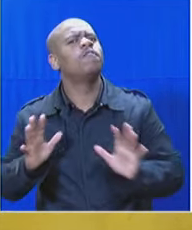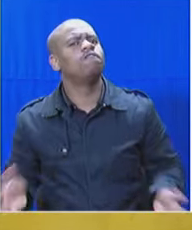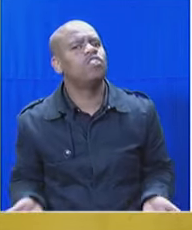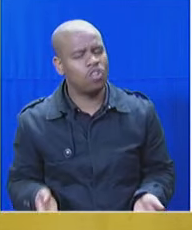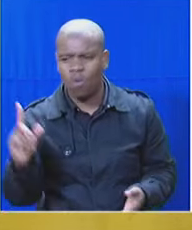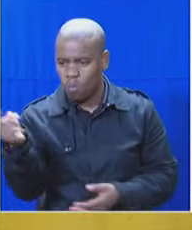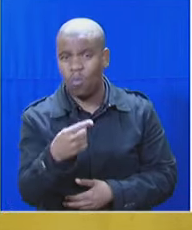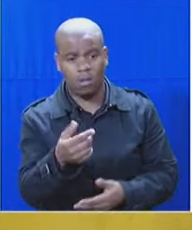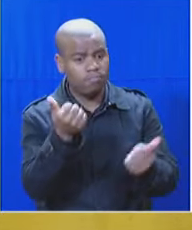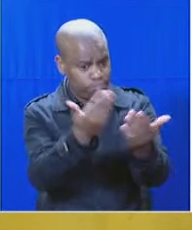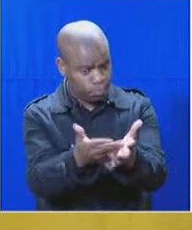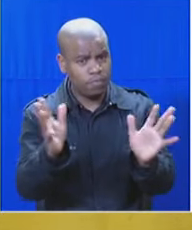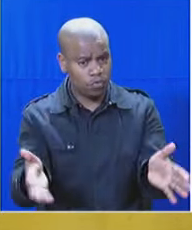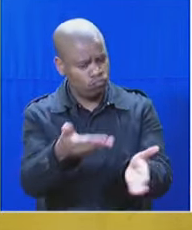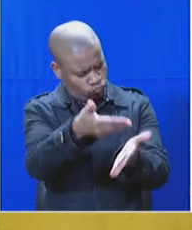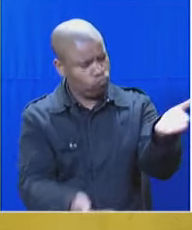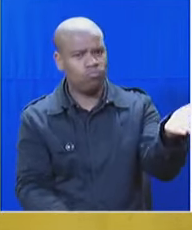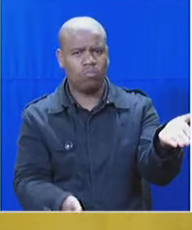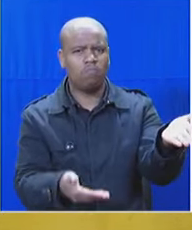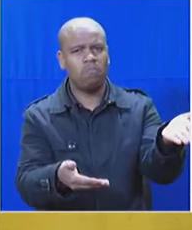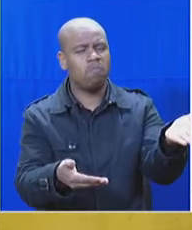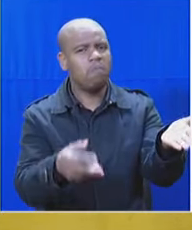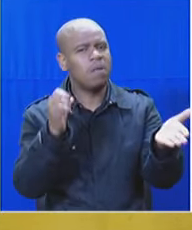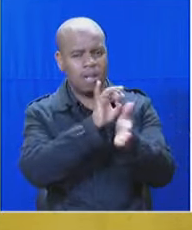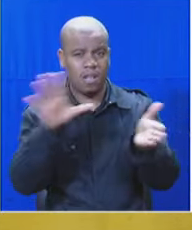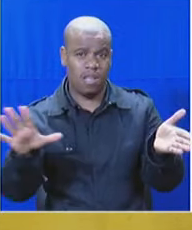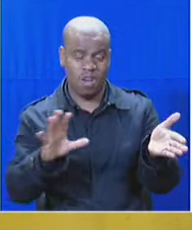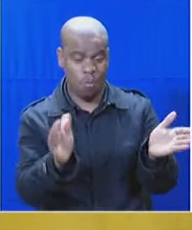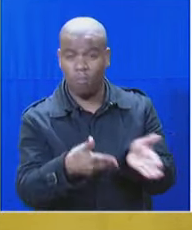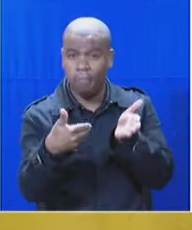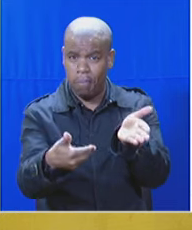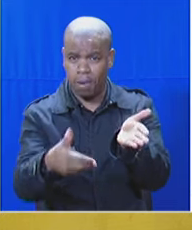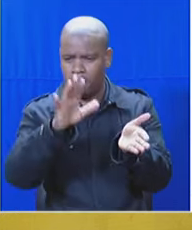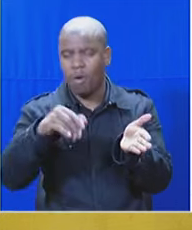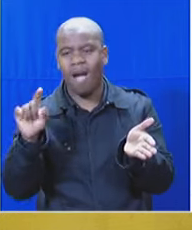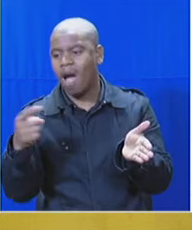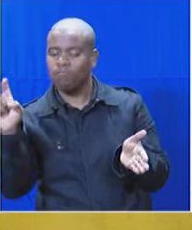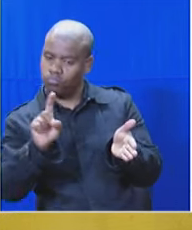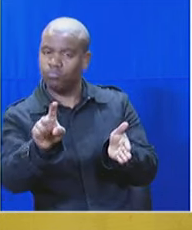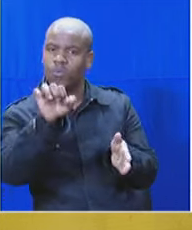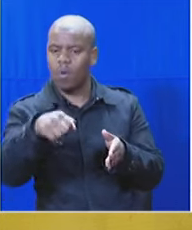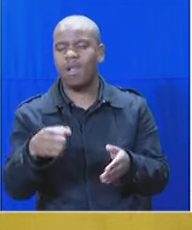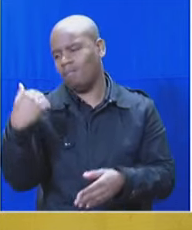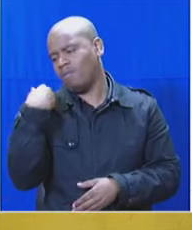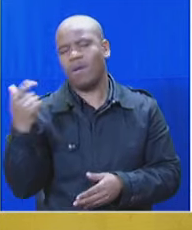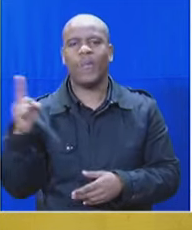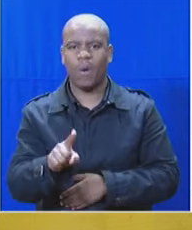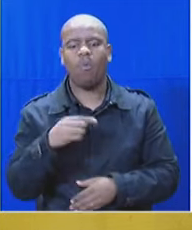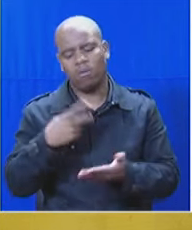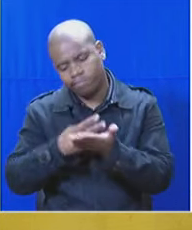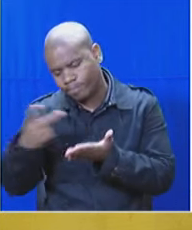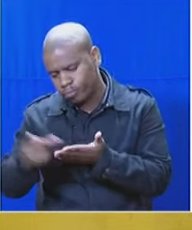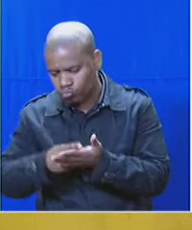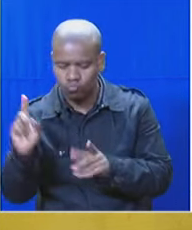Sibabekile pha. Abanye futhi bayangena sizabafaka. So laa nto yokuthi